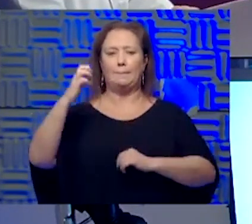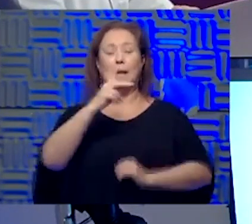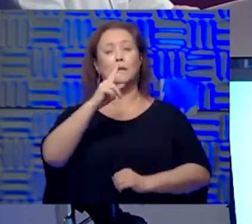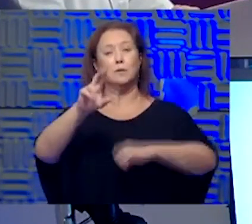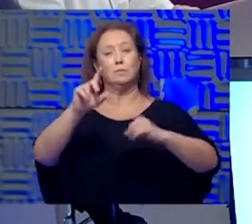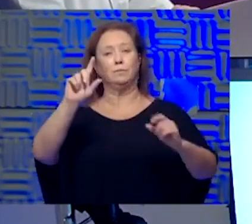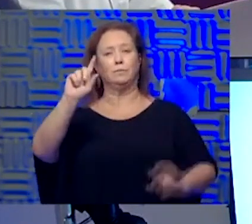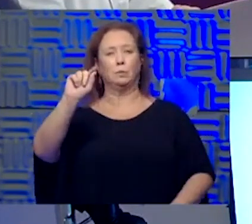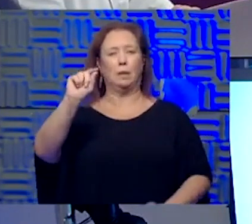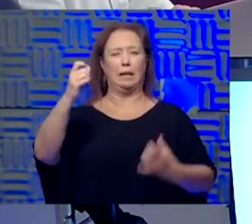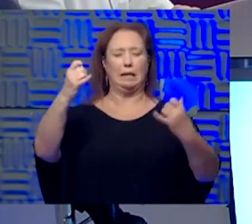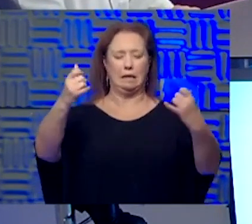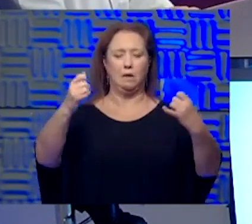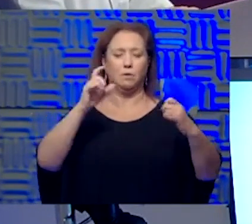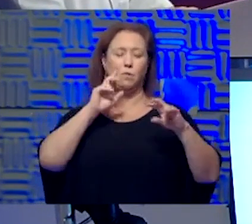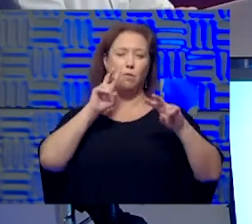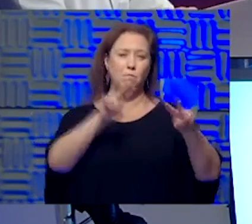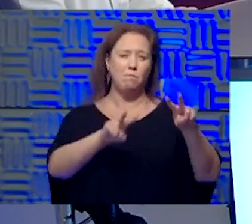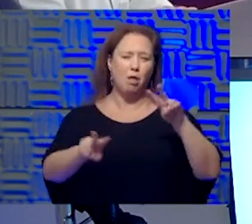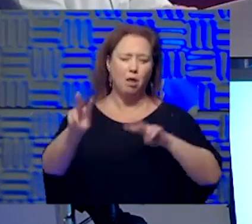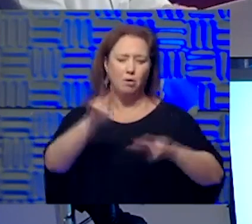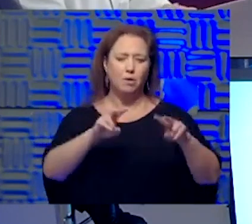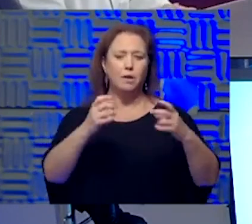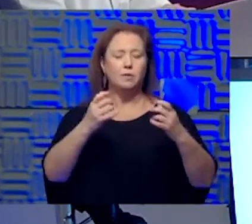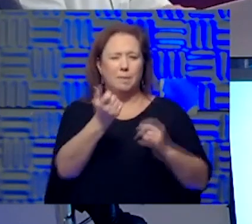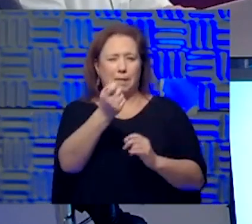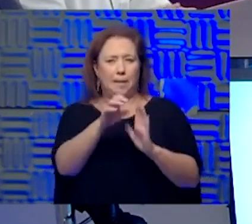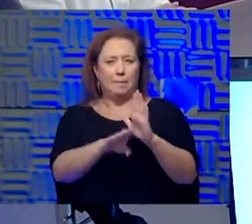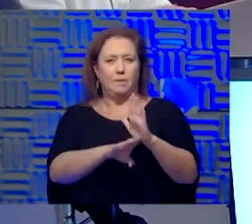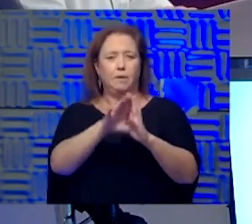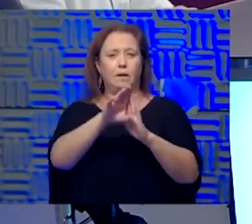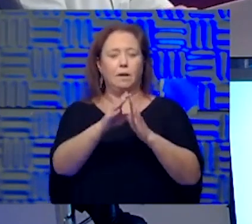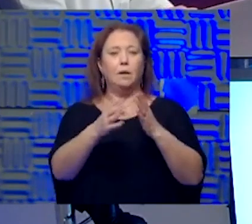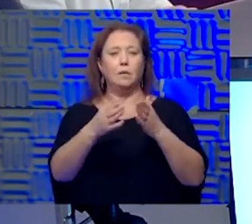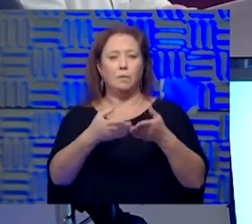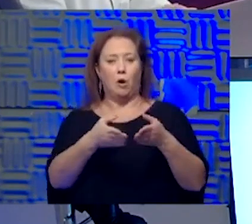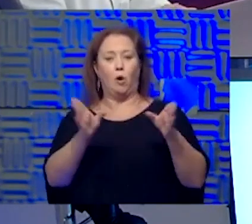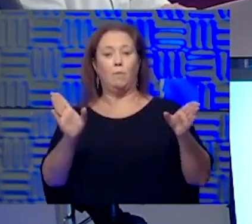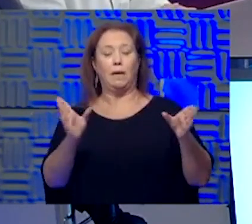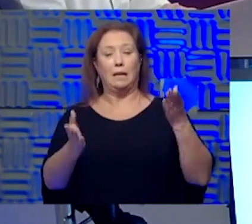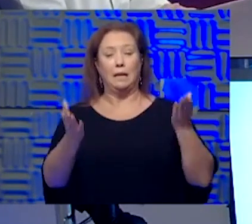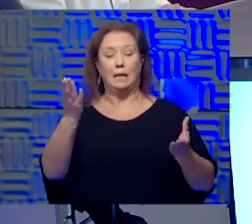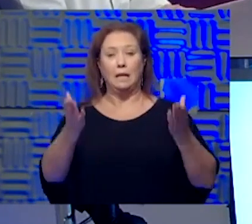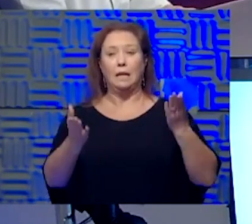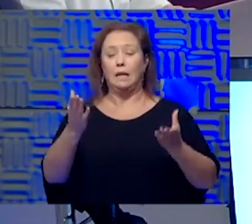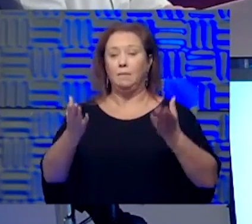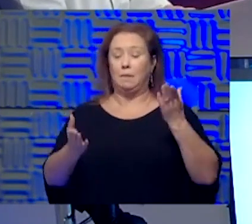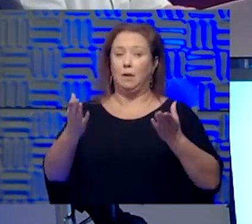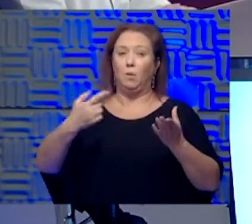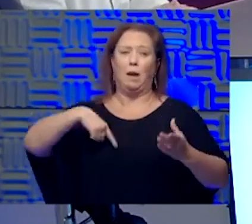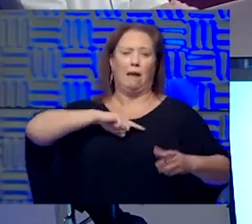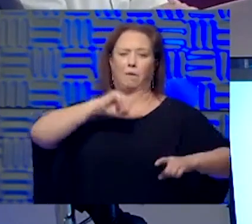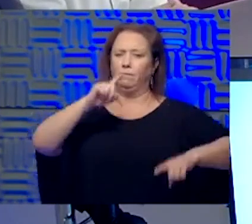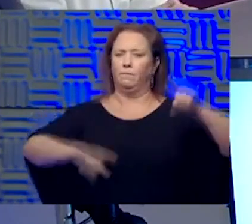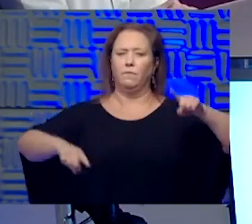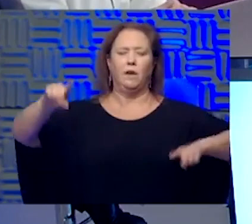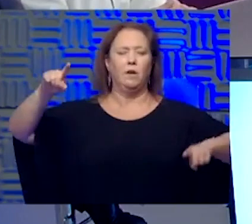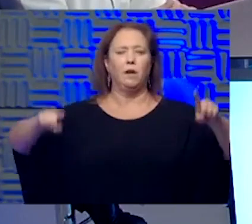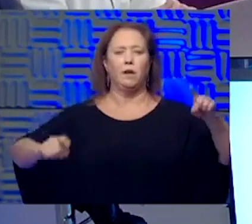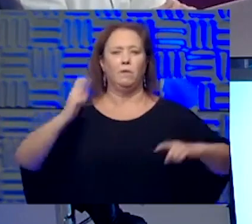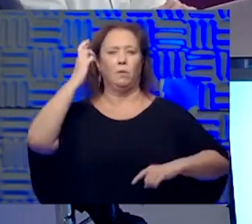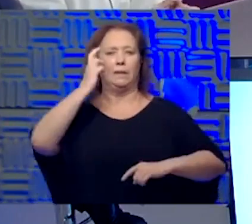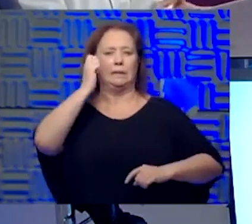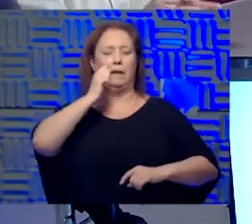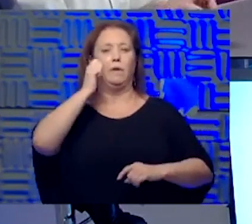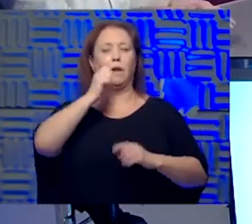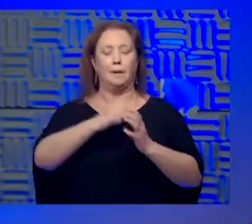20, and we'll keep a close eye on that. But it may be a little bit of a rise, maybe reopening, may not be, because we have a lot of variability just from day to day